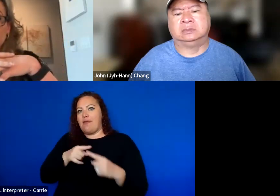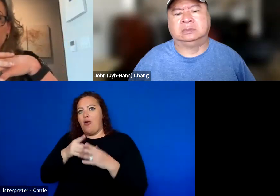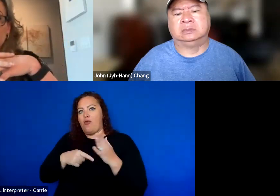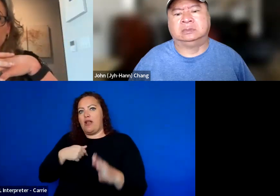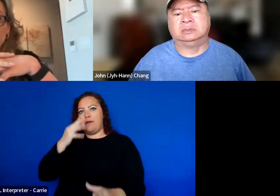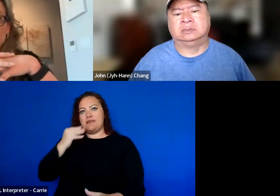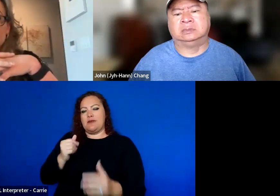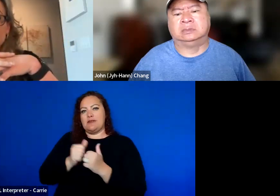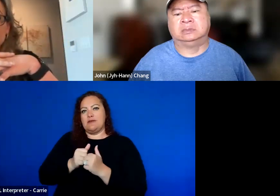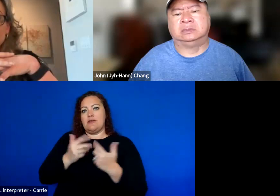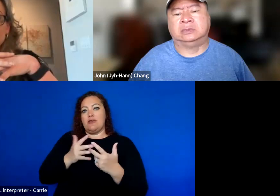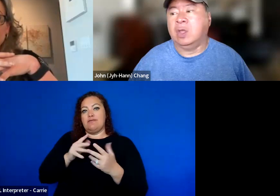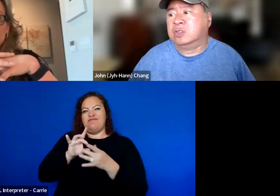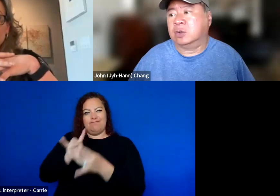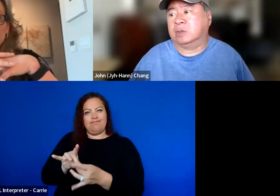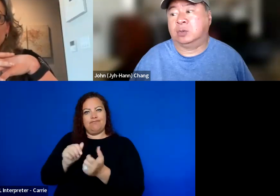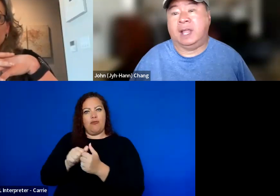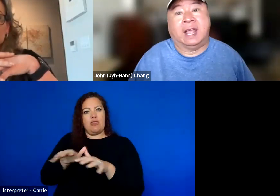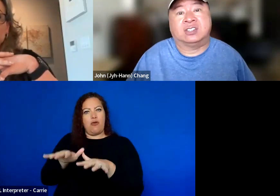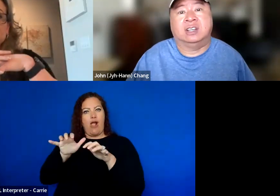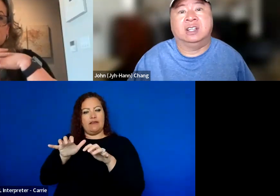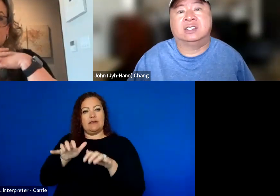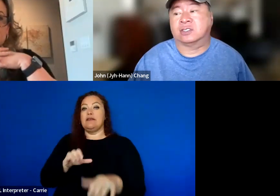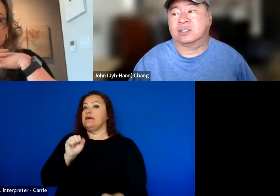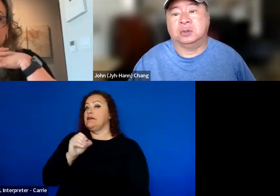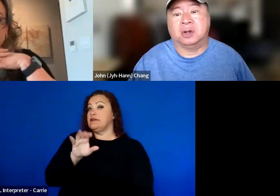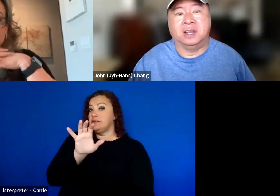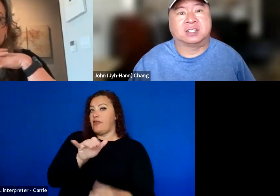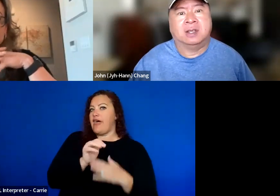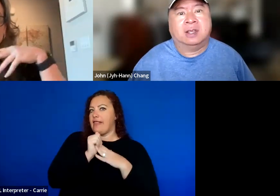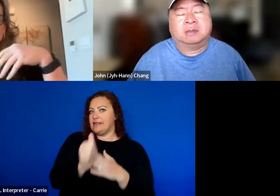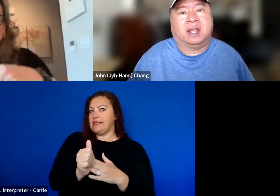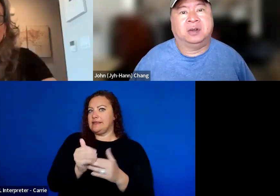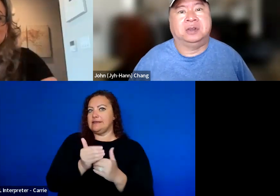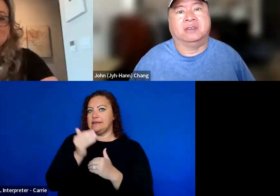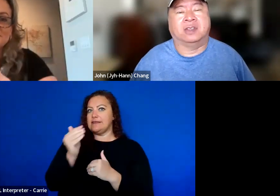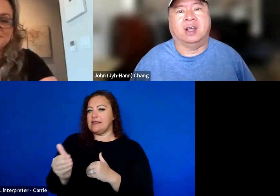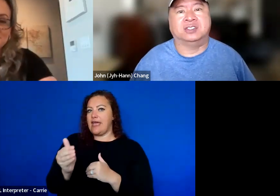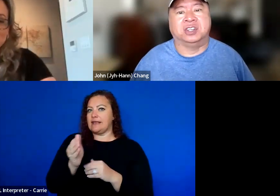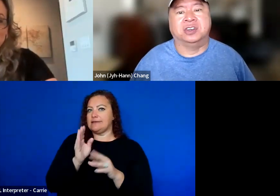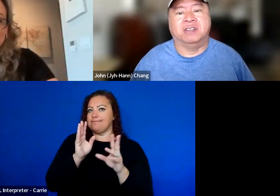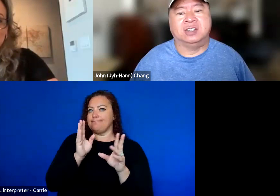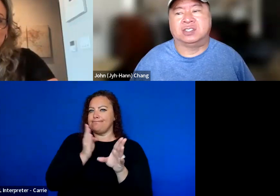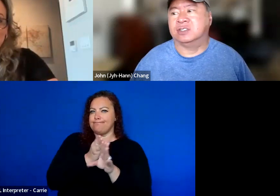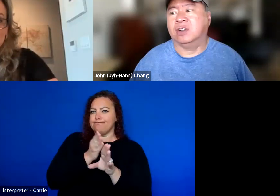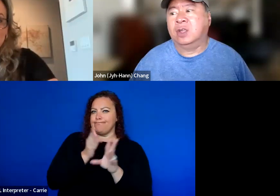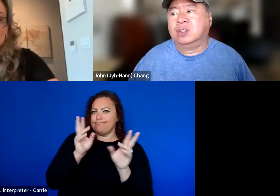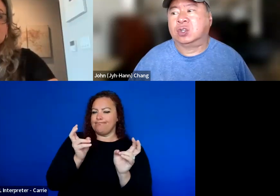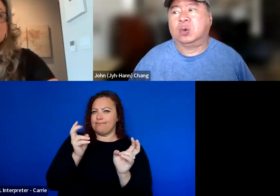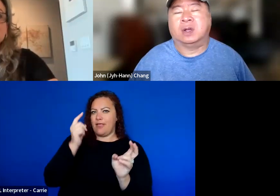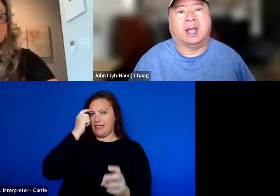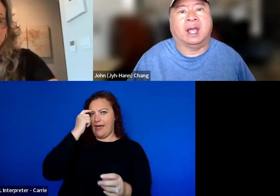of paralysis. So that actually leads us to our next area of thought, is the interventions,